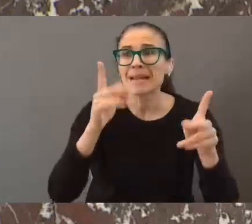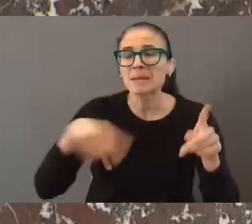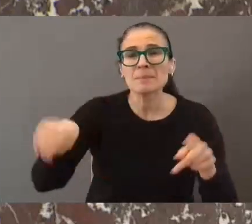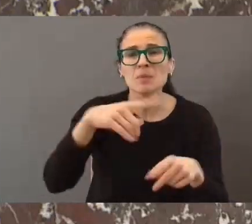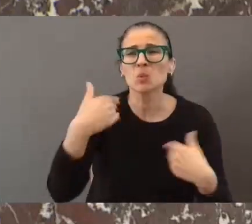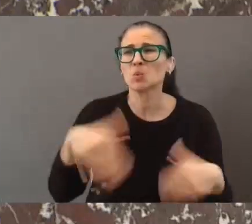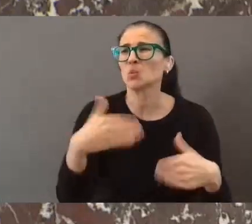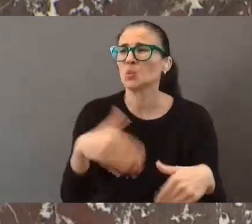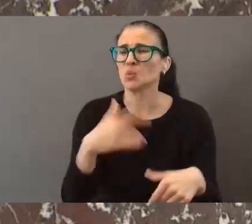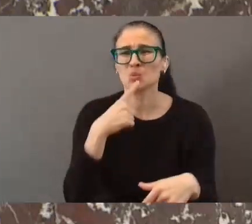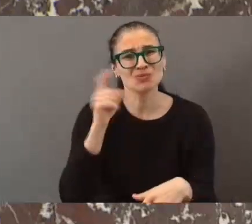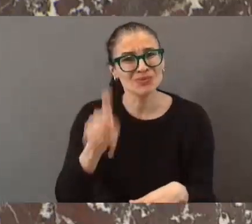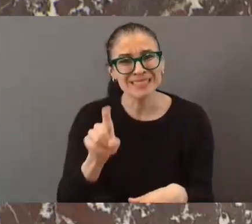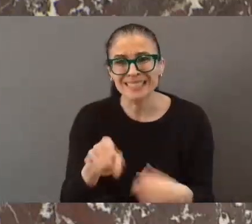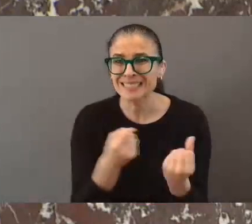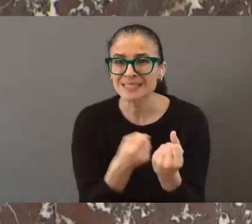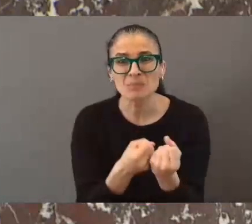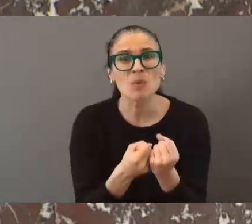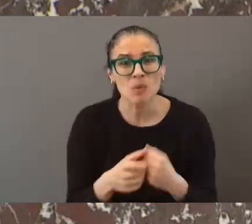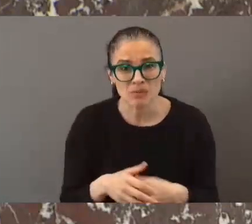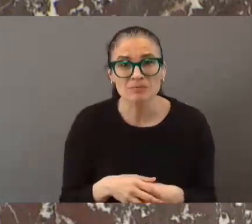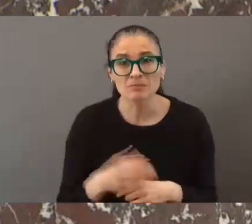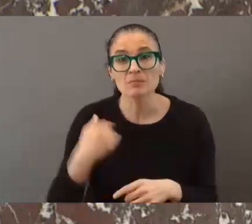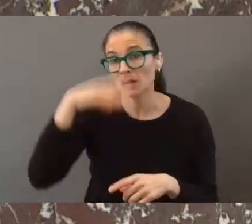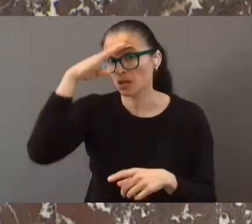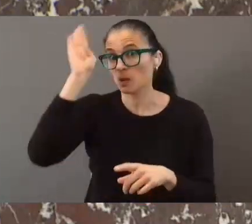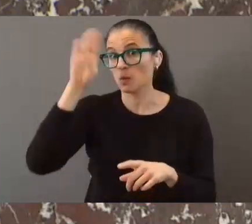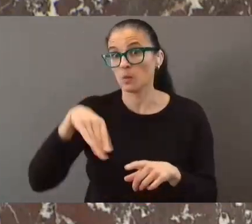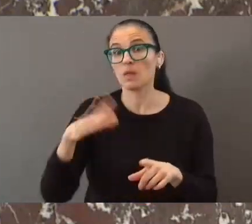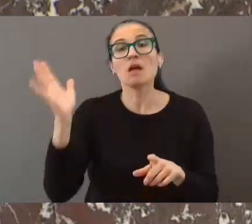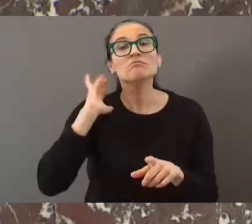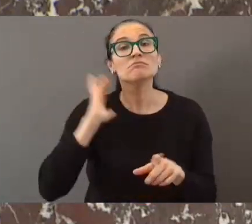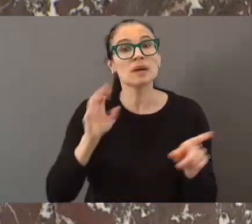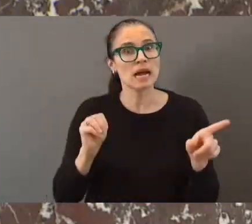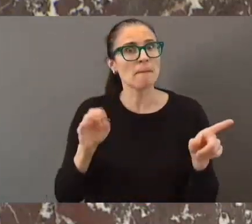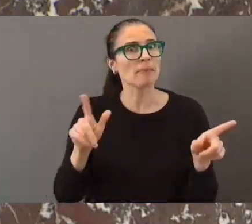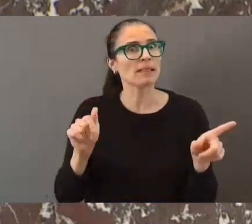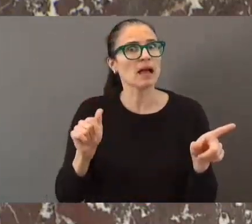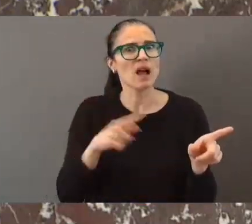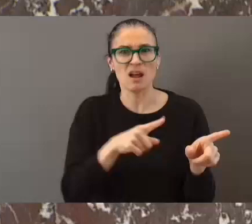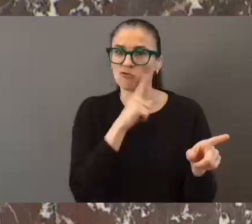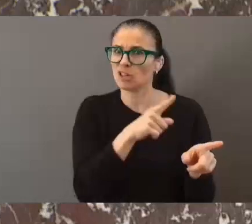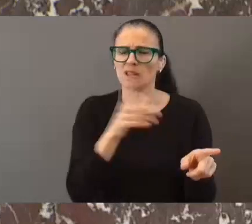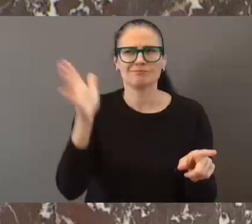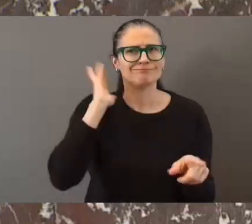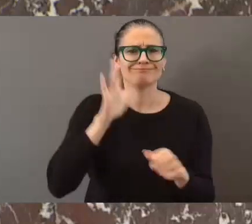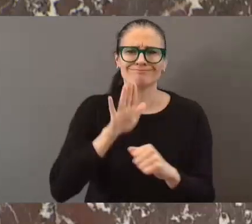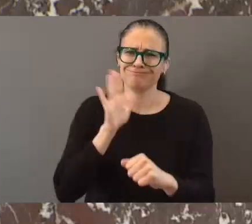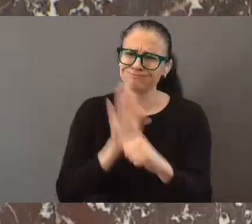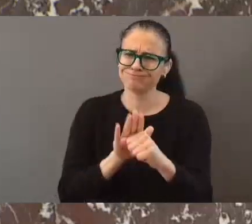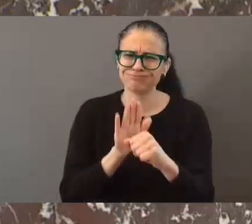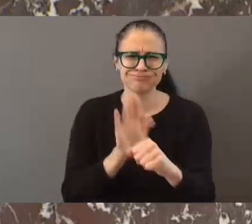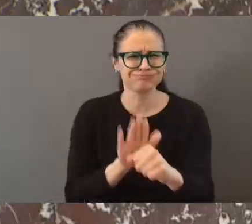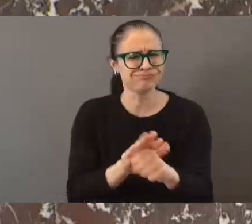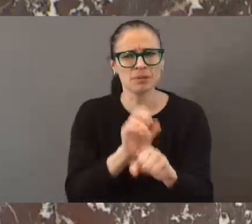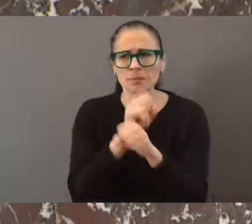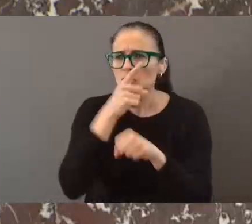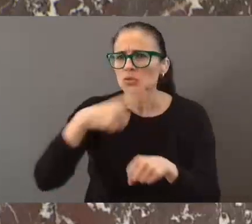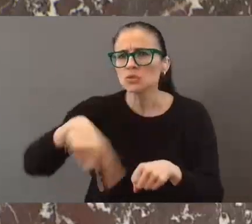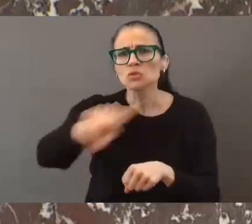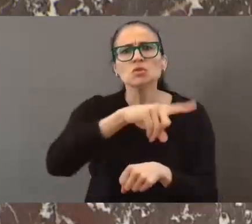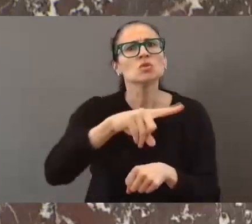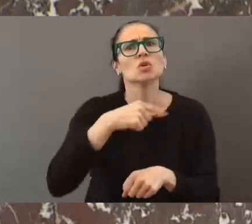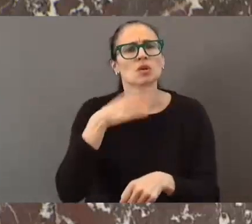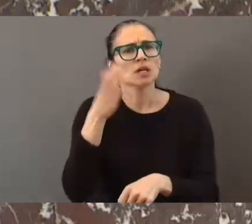was a champion for not only the community, but making sure that all voices were heard. Perhaps that's not there now. Perhaps this member